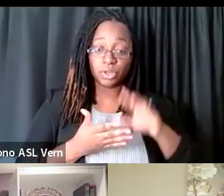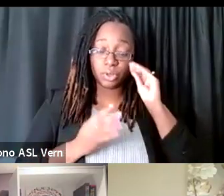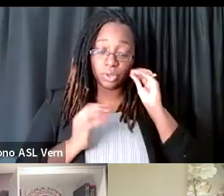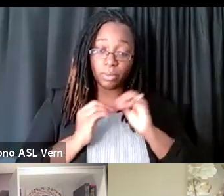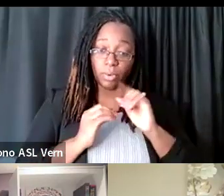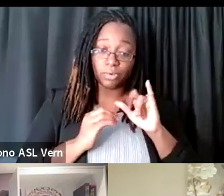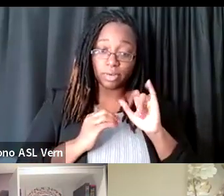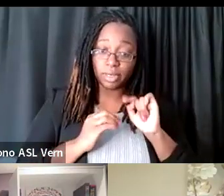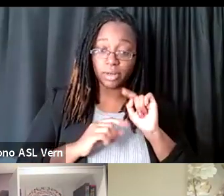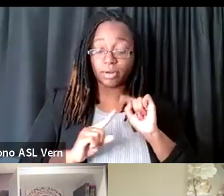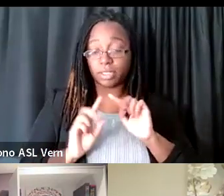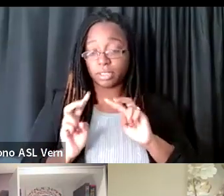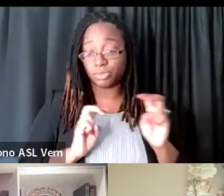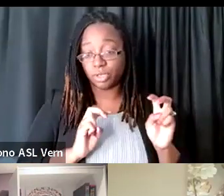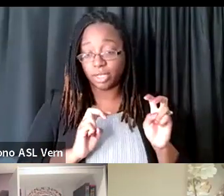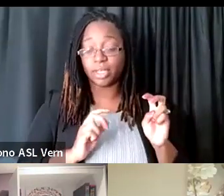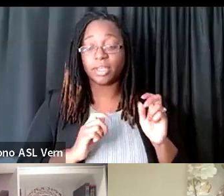the subject and